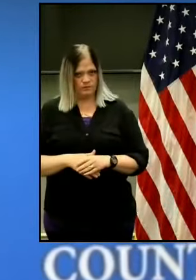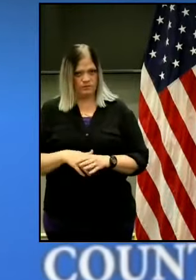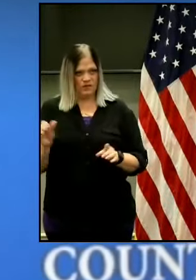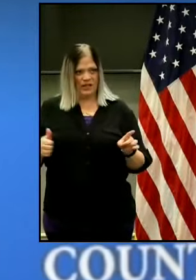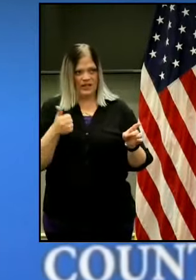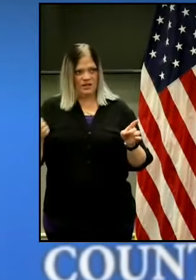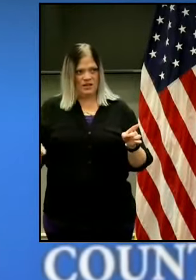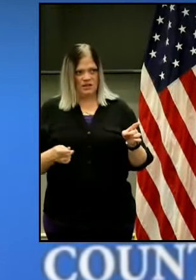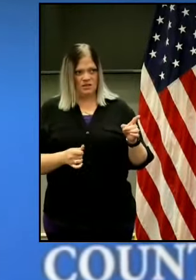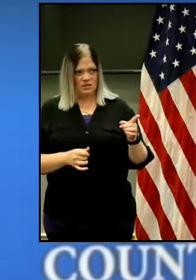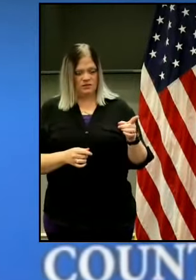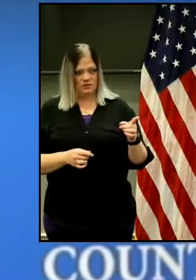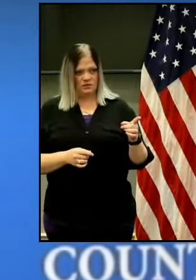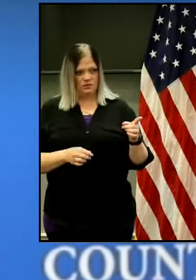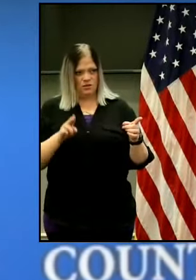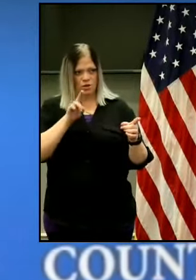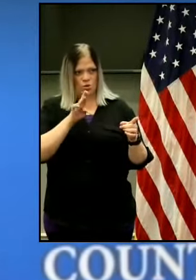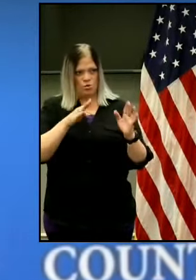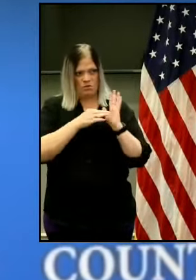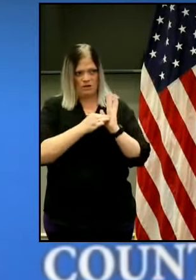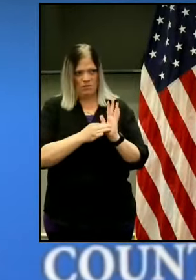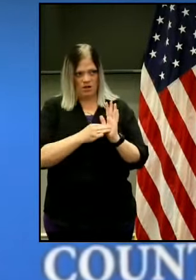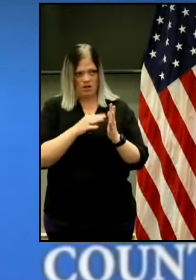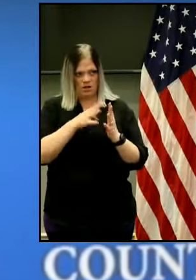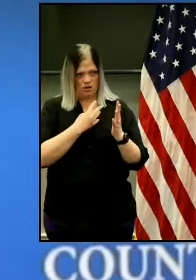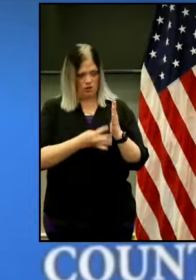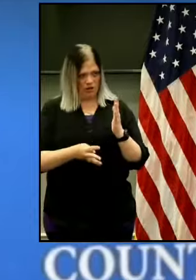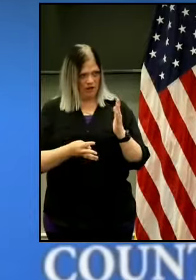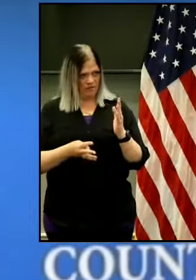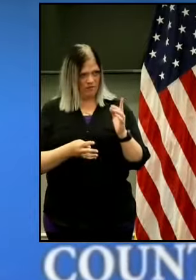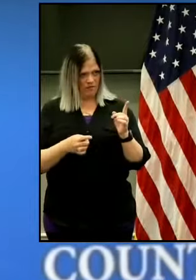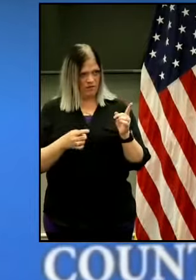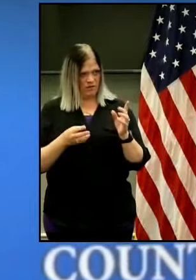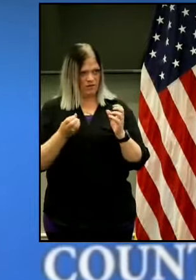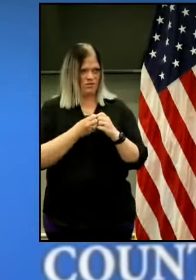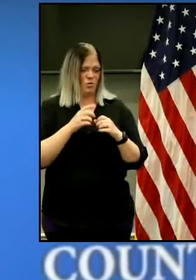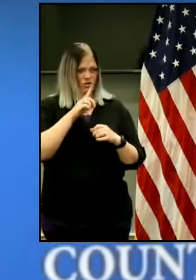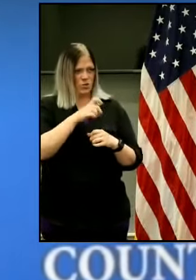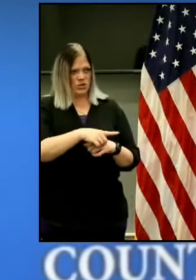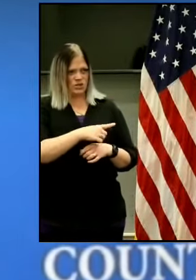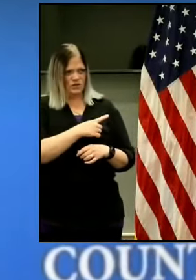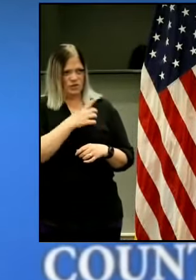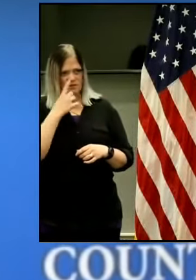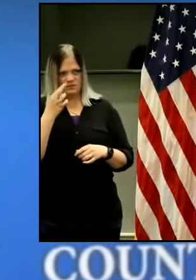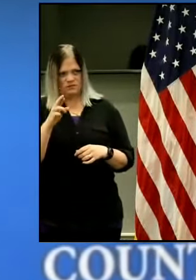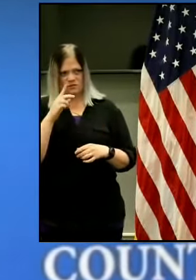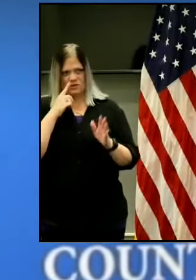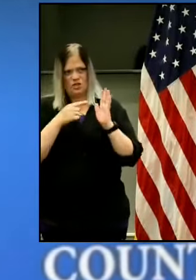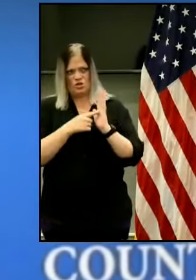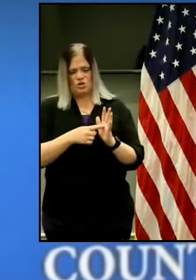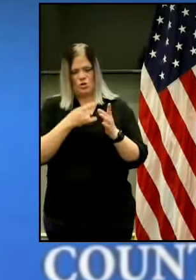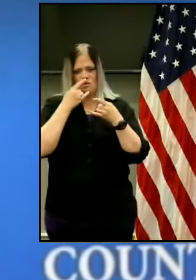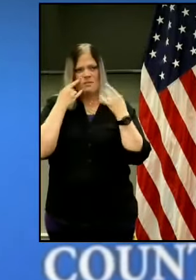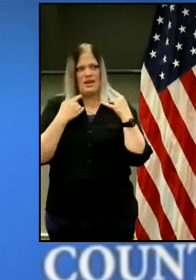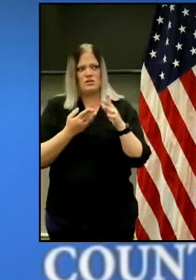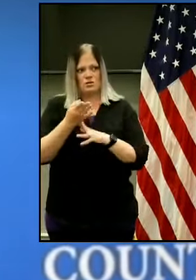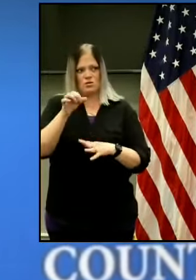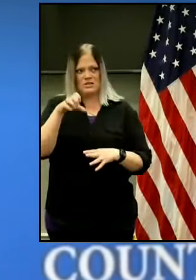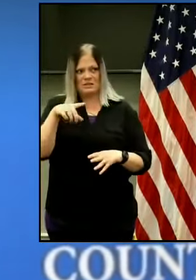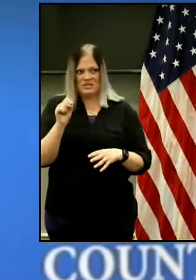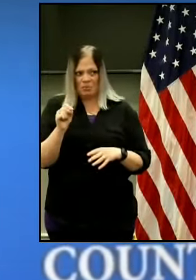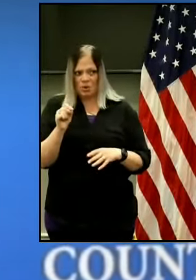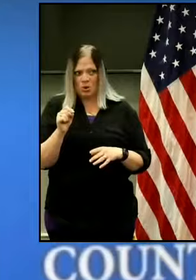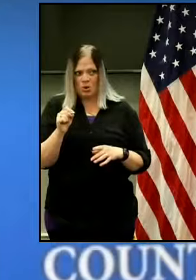other questions? The UV Michael? modeling graph that was shown, Dr. Sand, it's more of a question for you. It showed us wearing the mask through September.